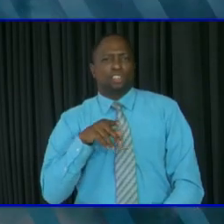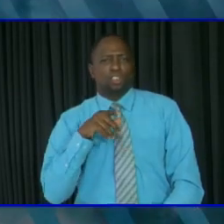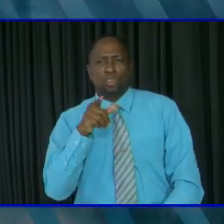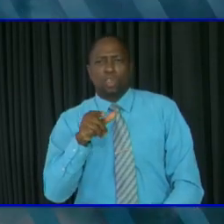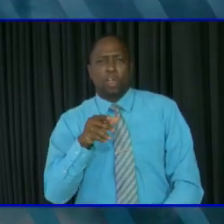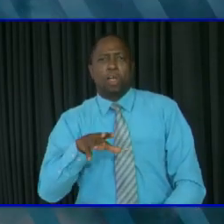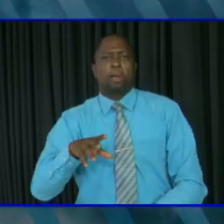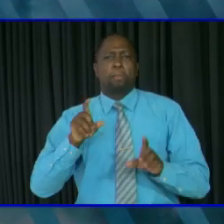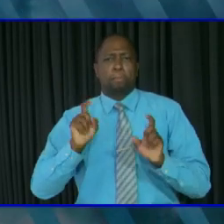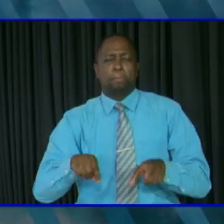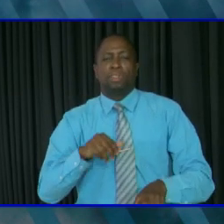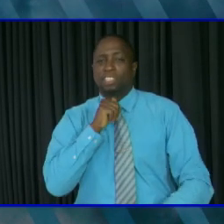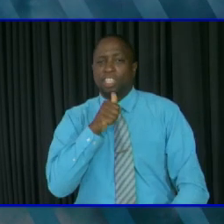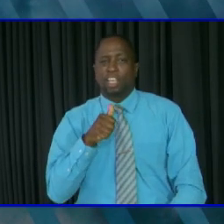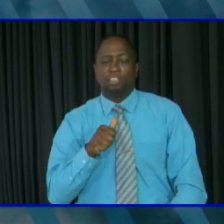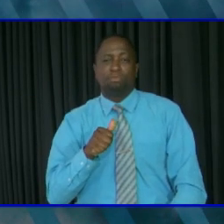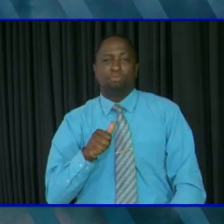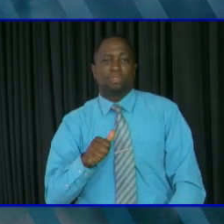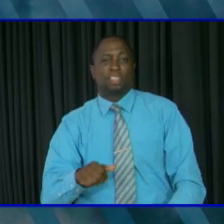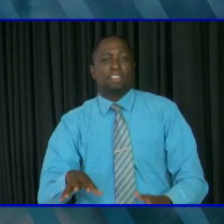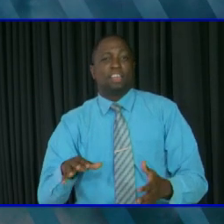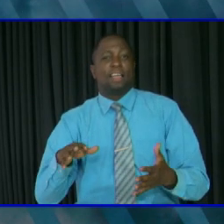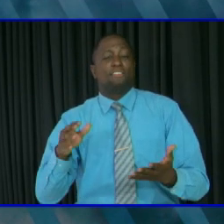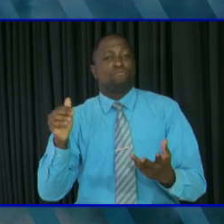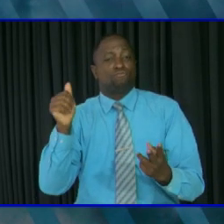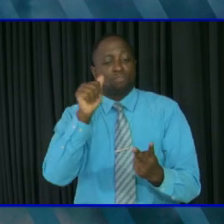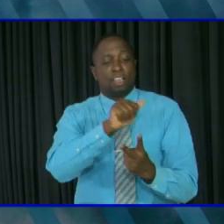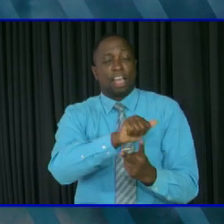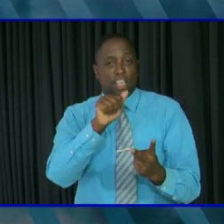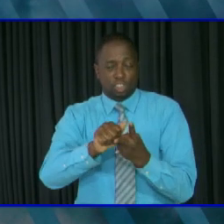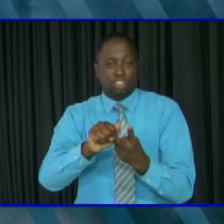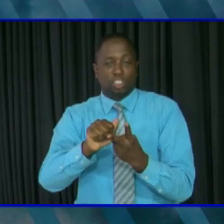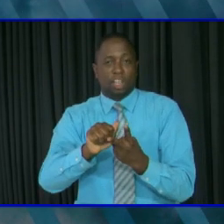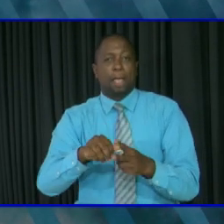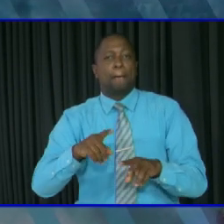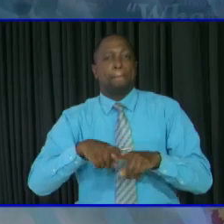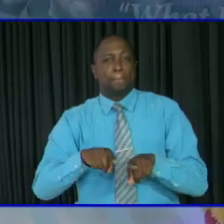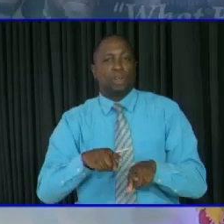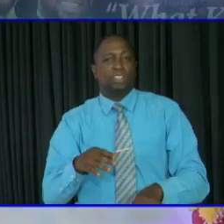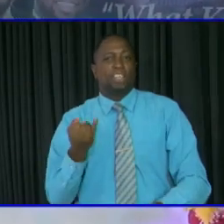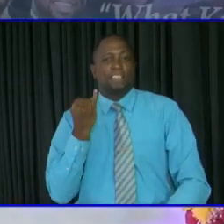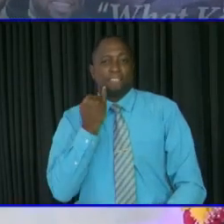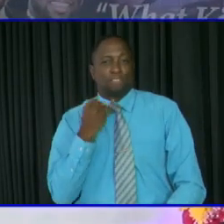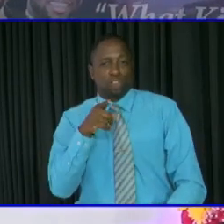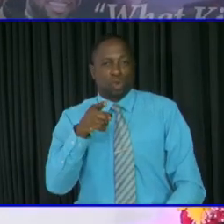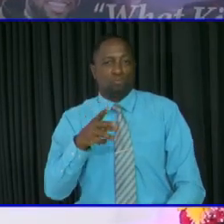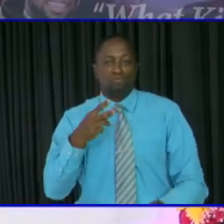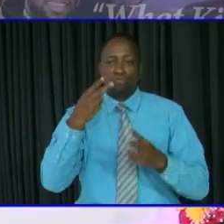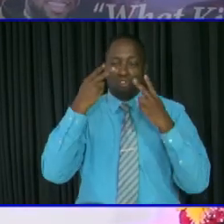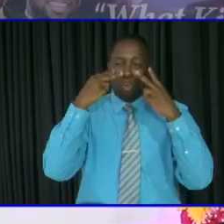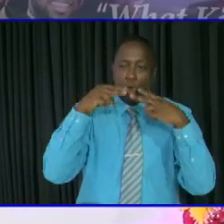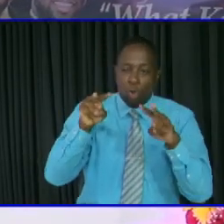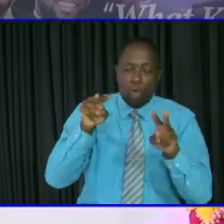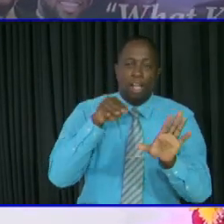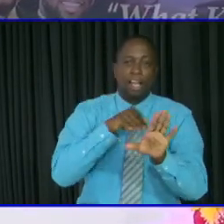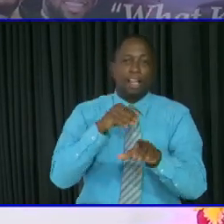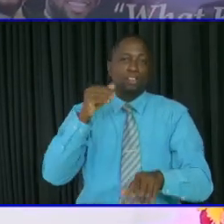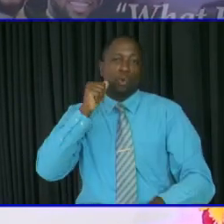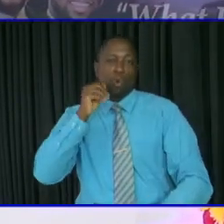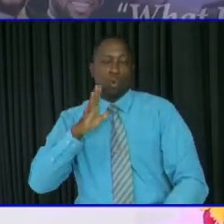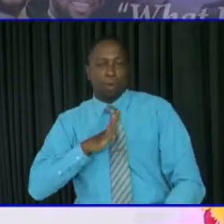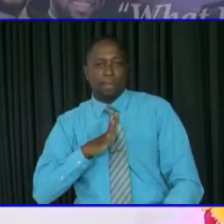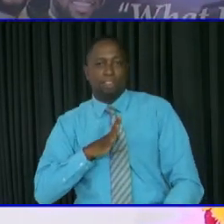commit adultery. But I say unto you that whosoever looketh on a woman to lust after her hath